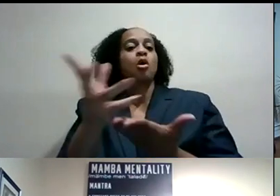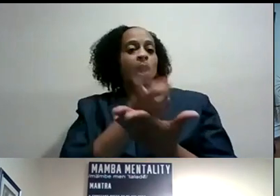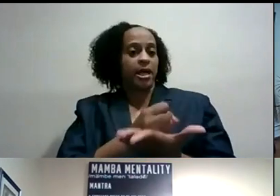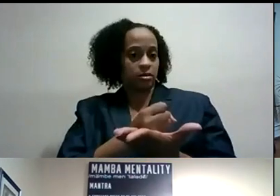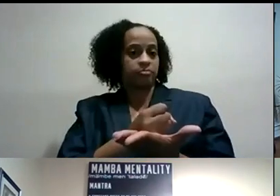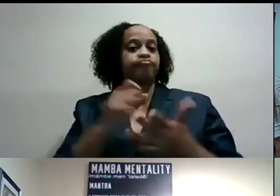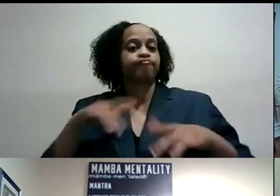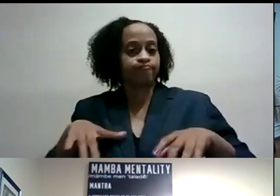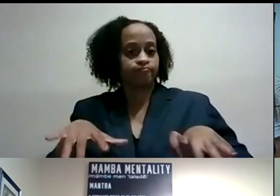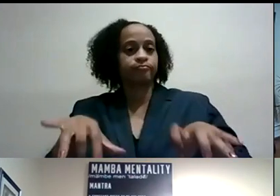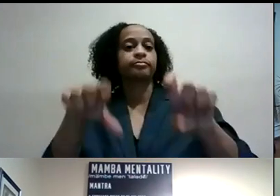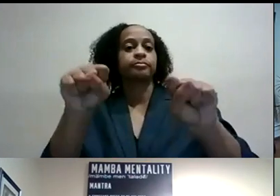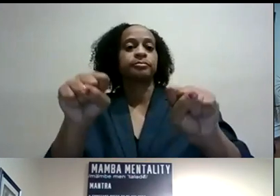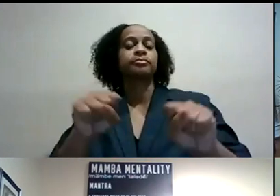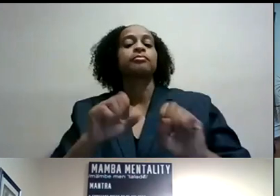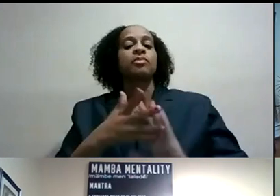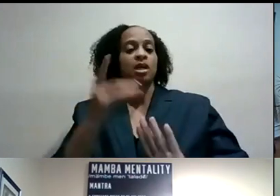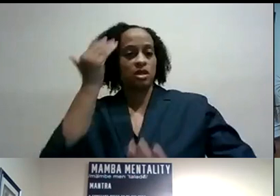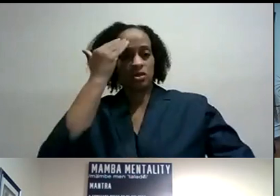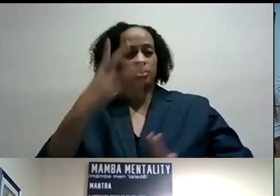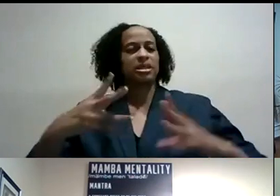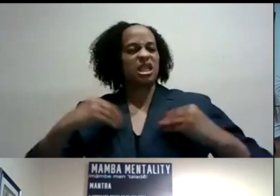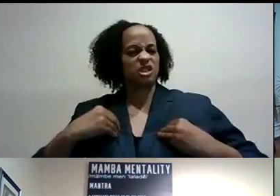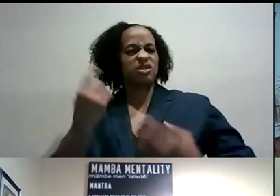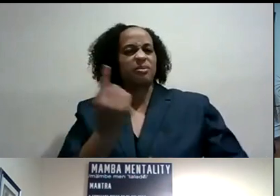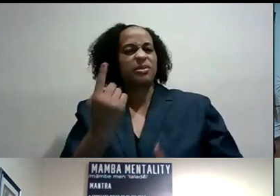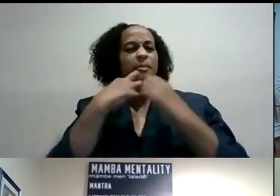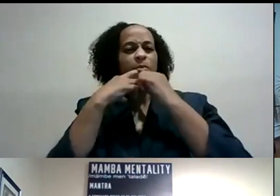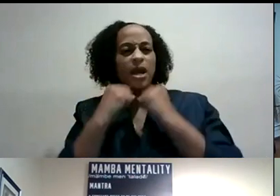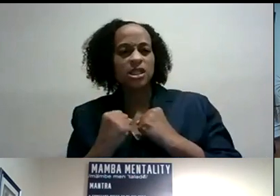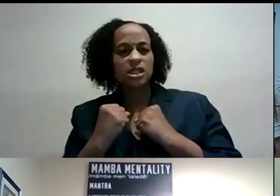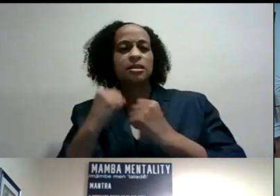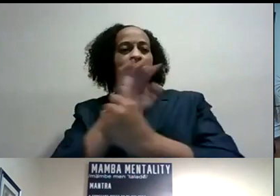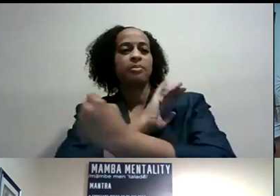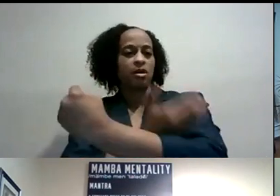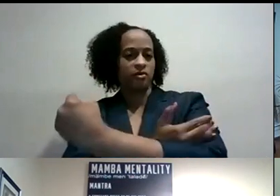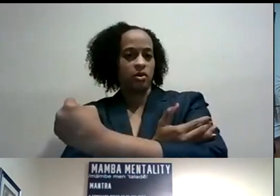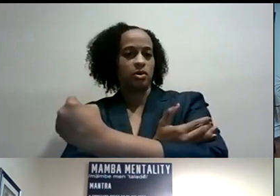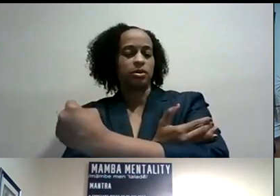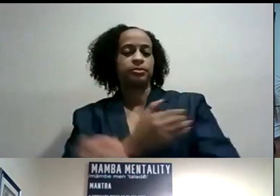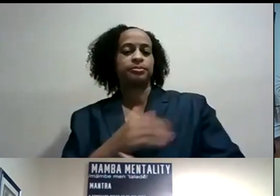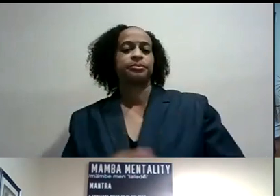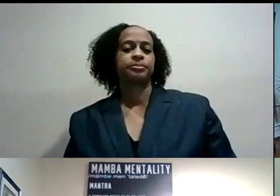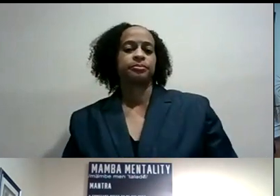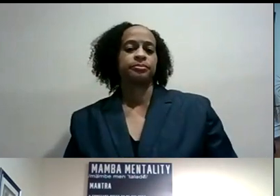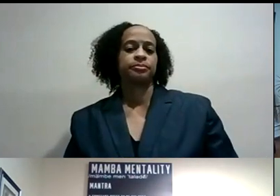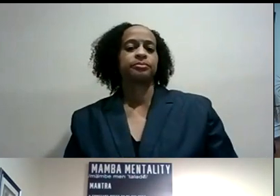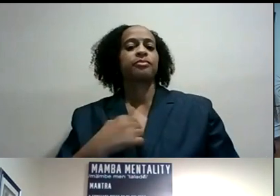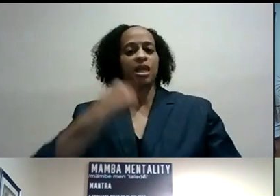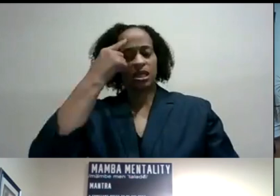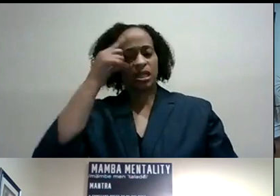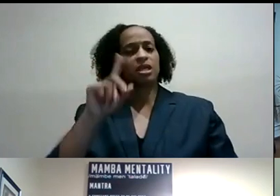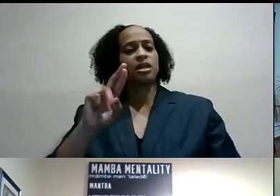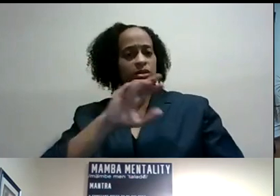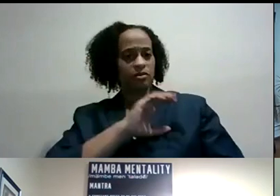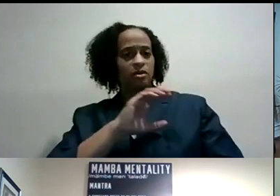and denotes the possession of something precious and powerful. And I think Dr. Carrington kind of